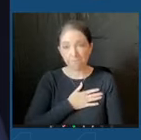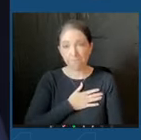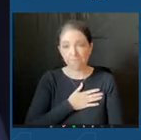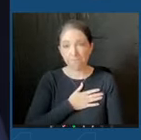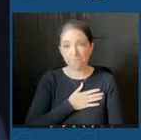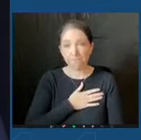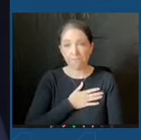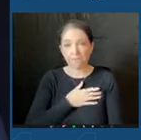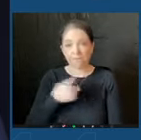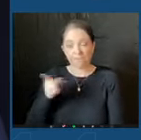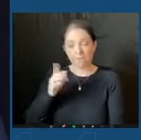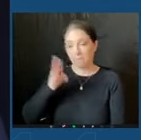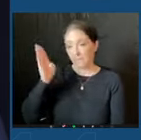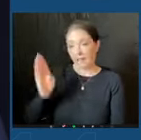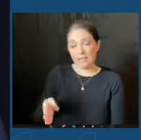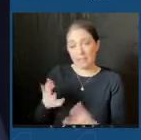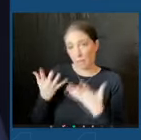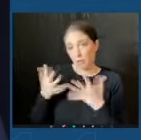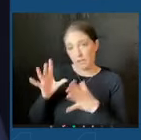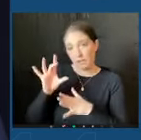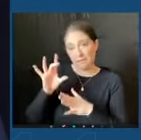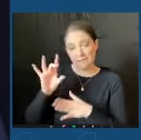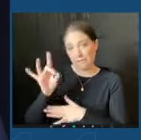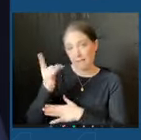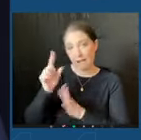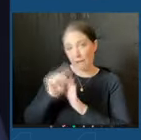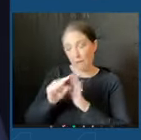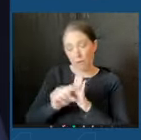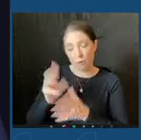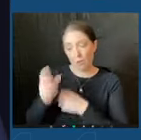but he never got to finish his eighth grade year.